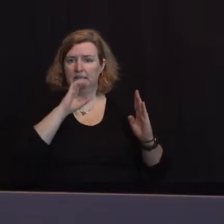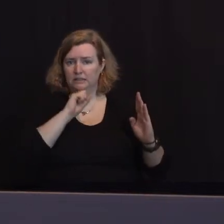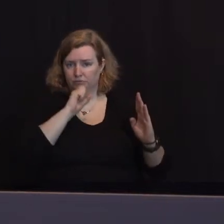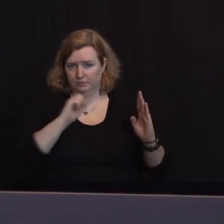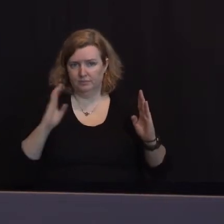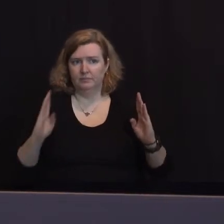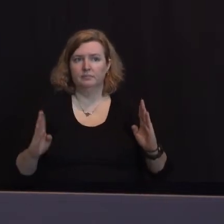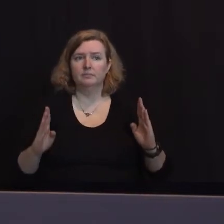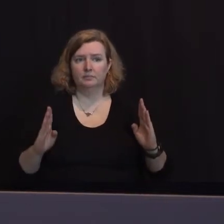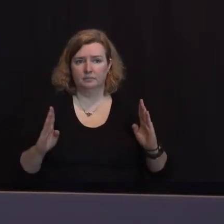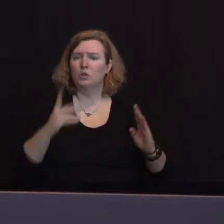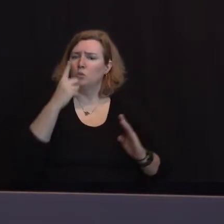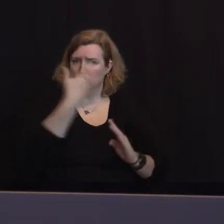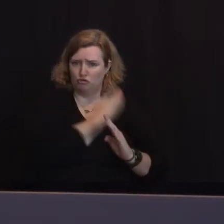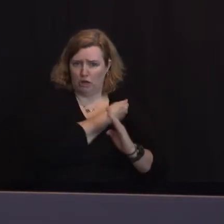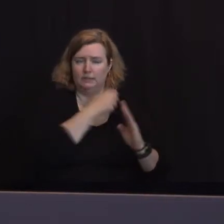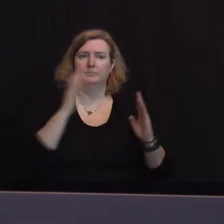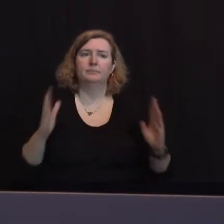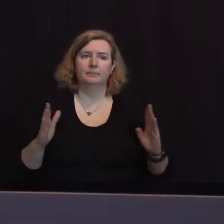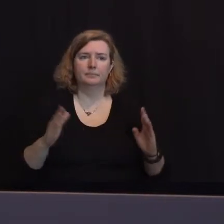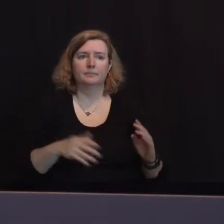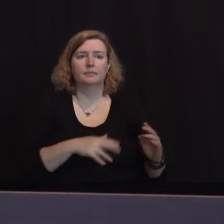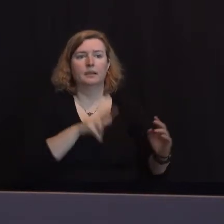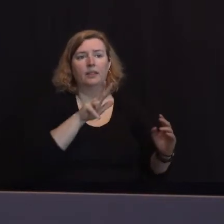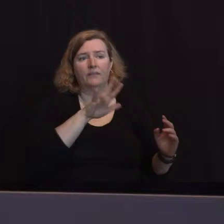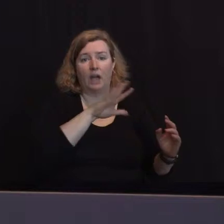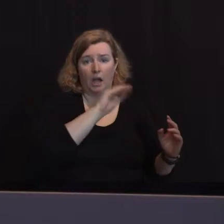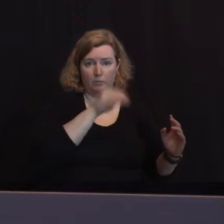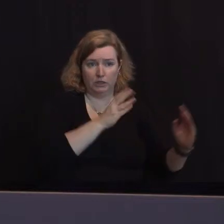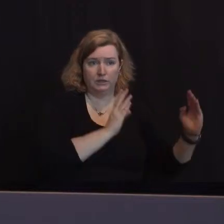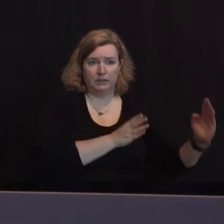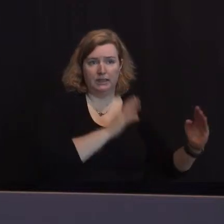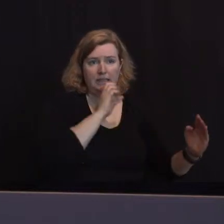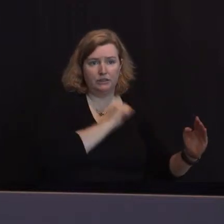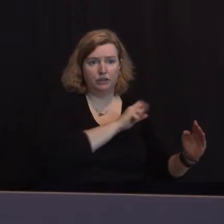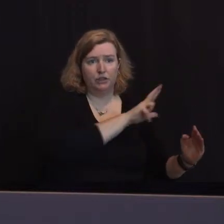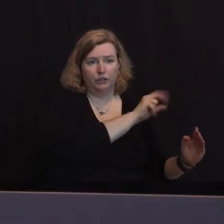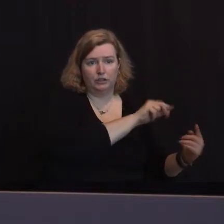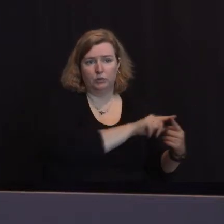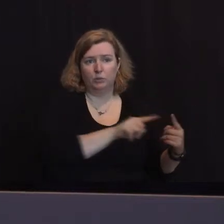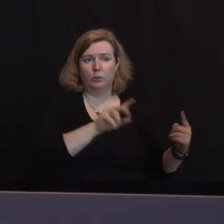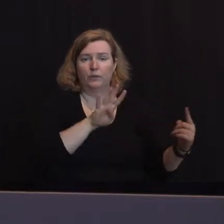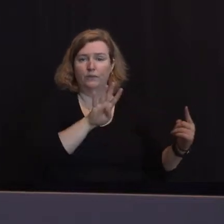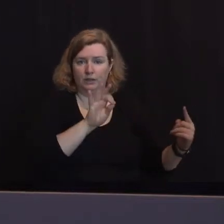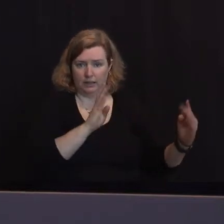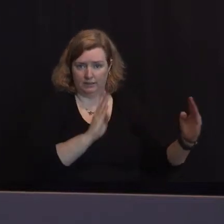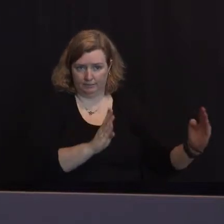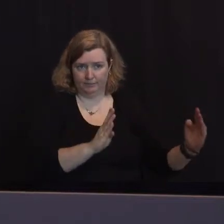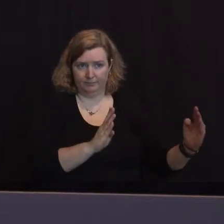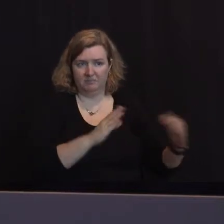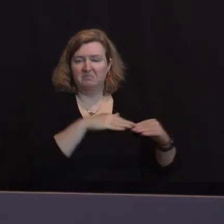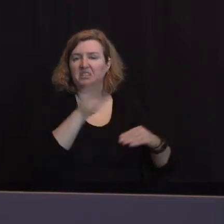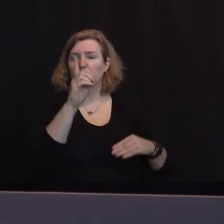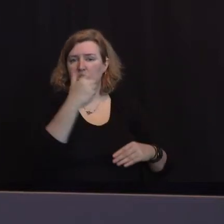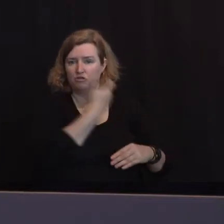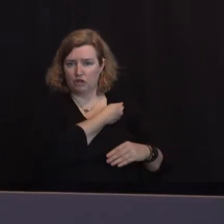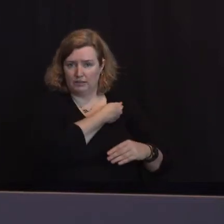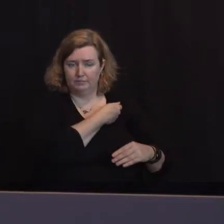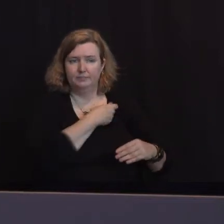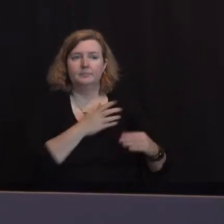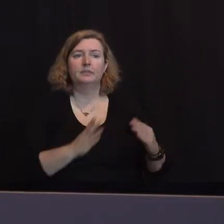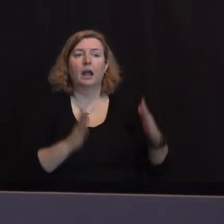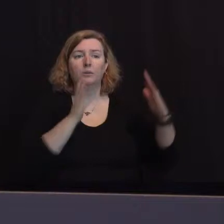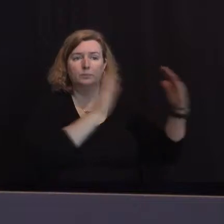dose of vaccine. 53% of those 30 to 49 have received at least one dose of vaccine, and 35% of